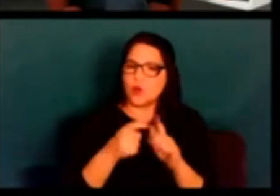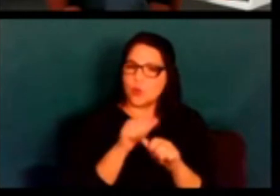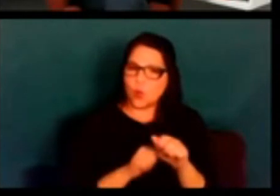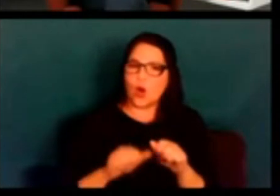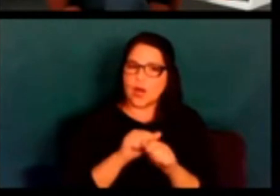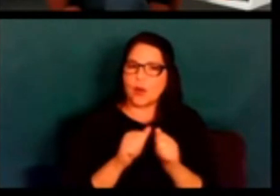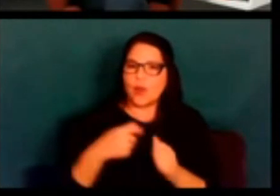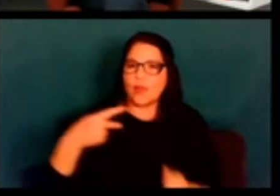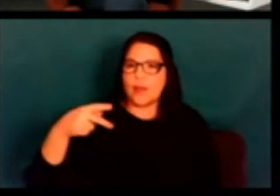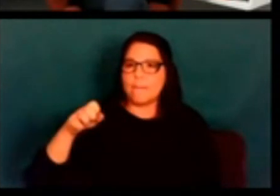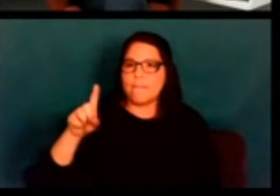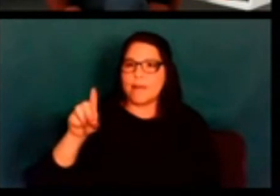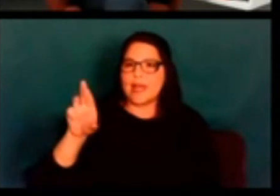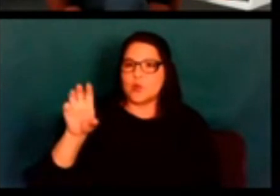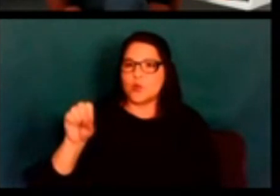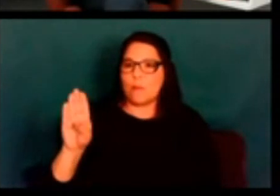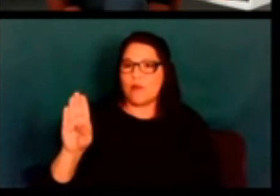with Pedro Bell for the first time.